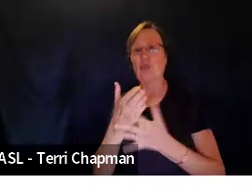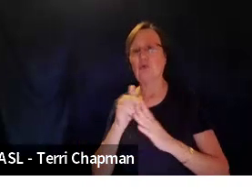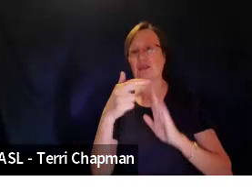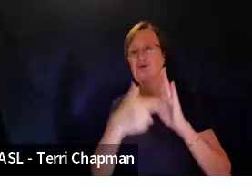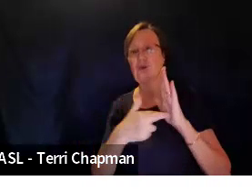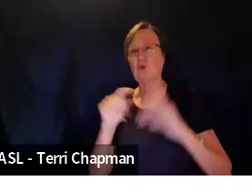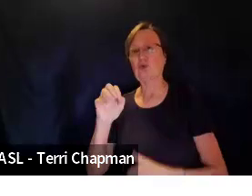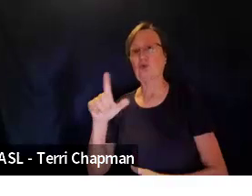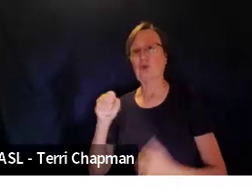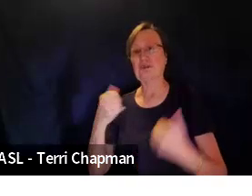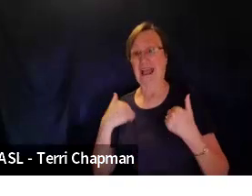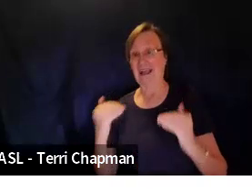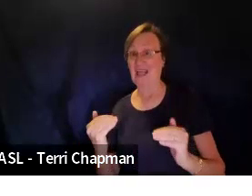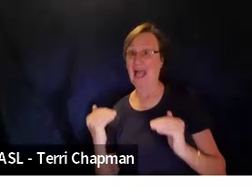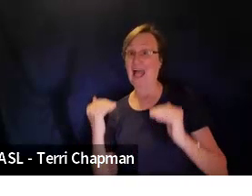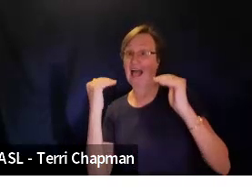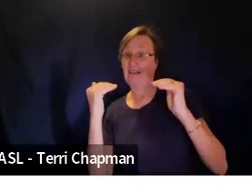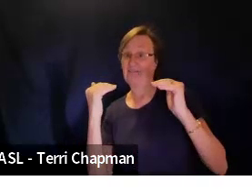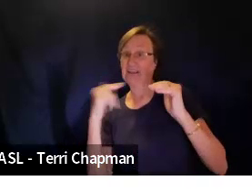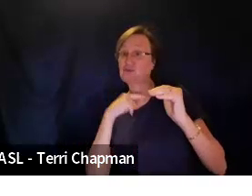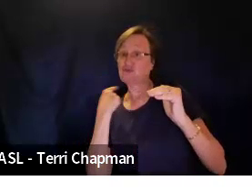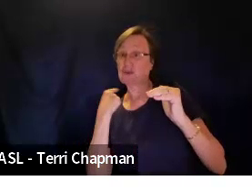elevated risk of discrimination,